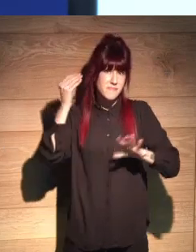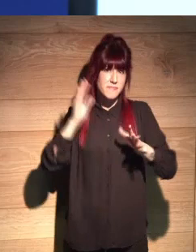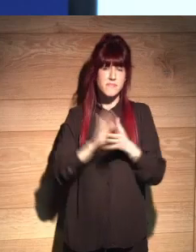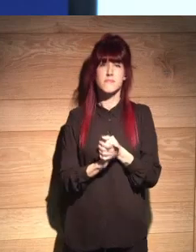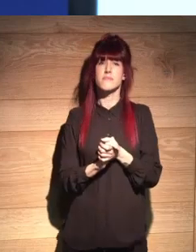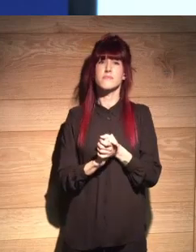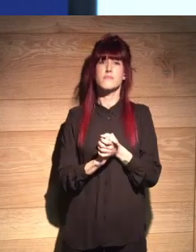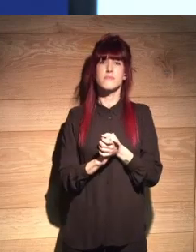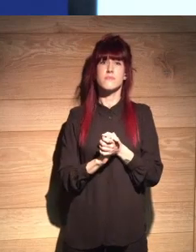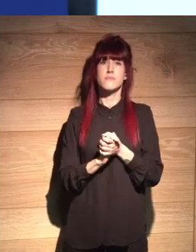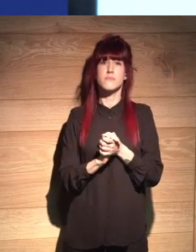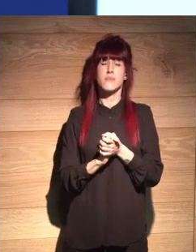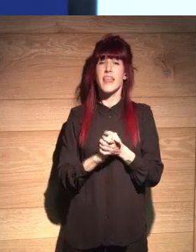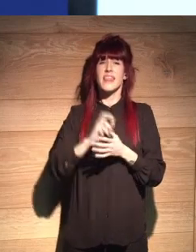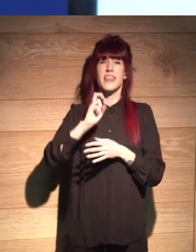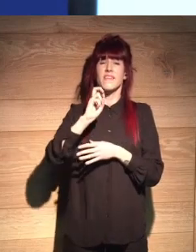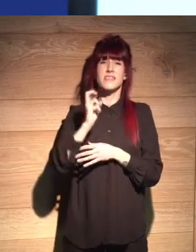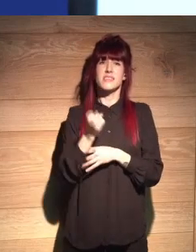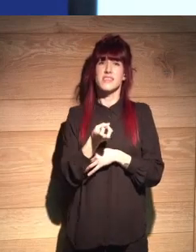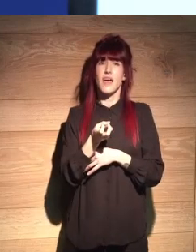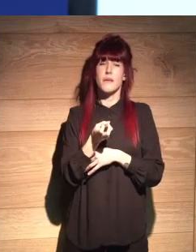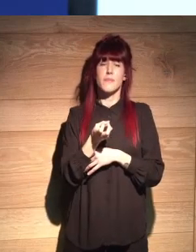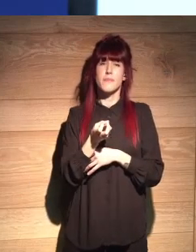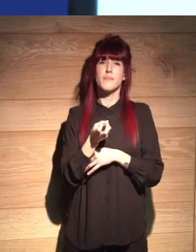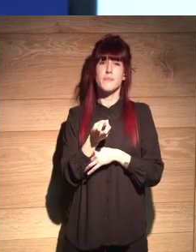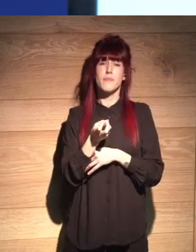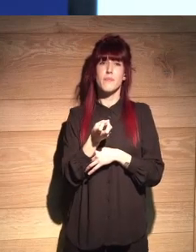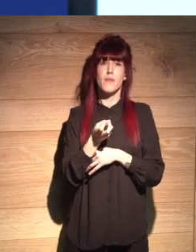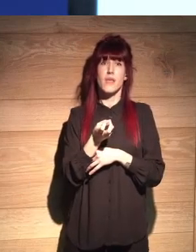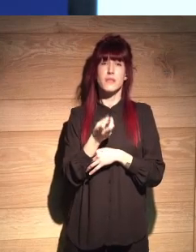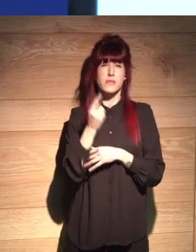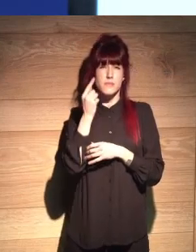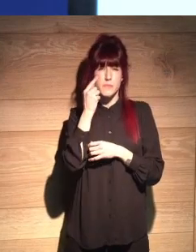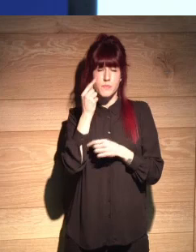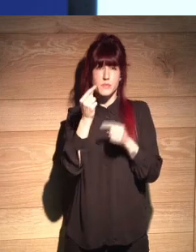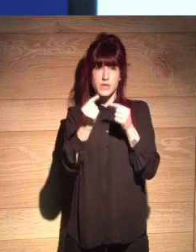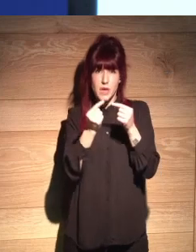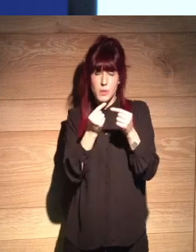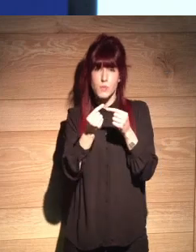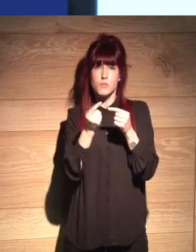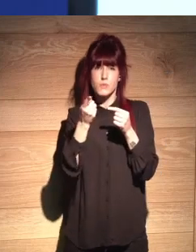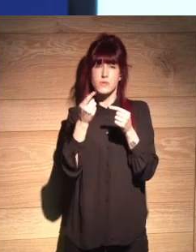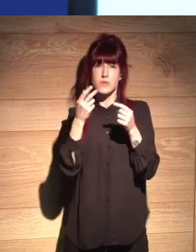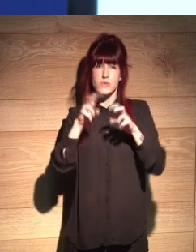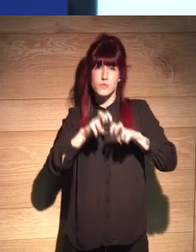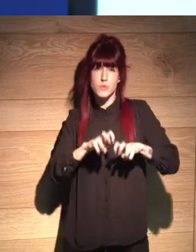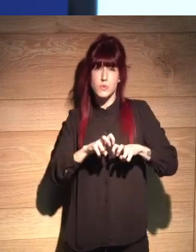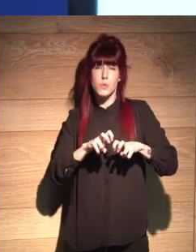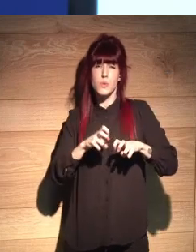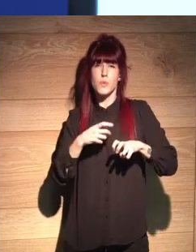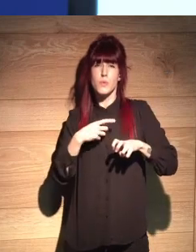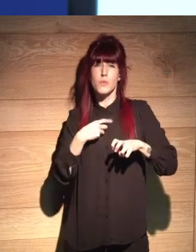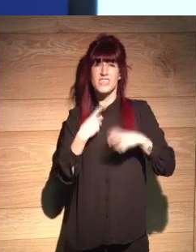The dimensions of diversity that was measured and captured in this study was 6